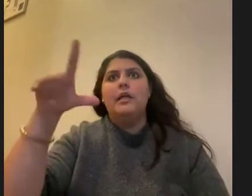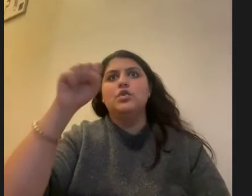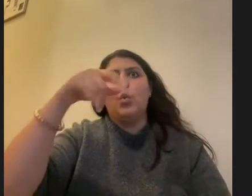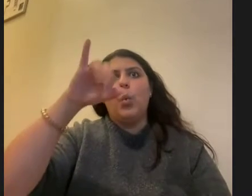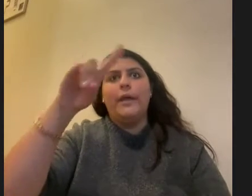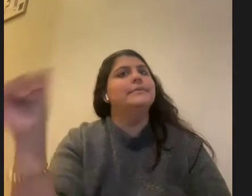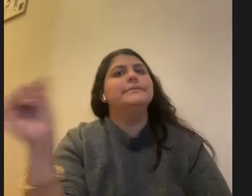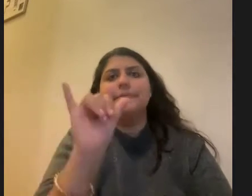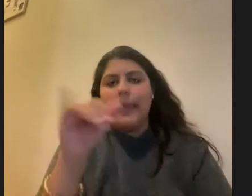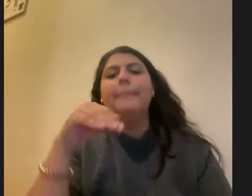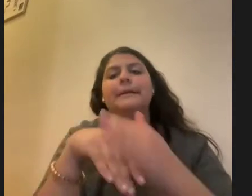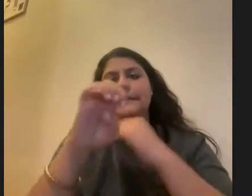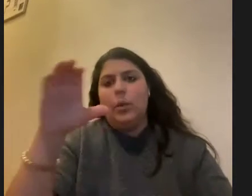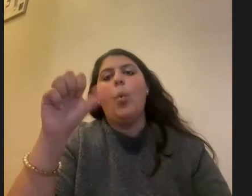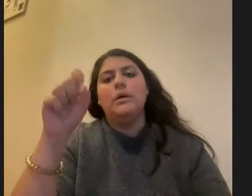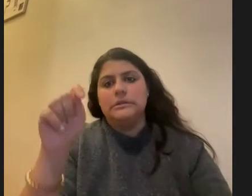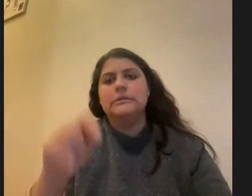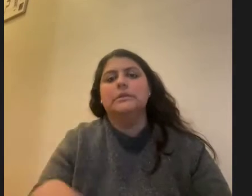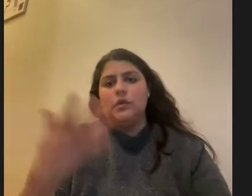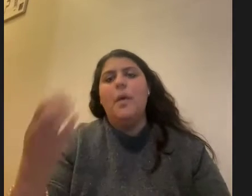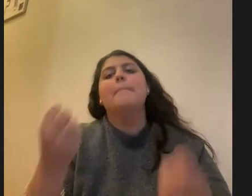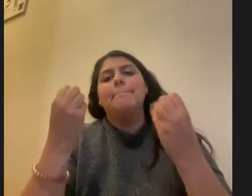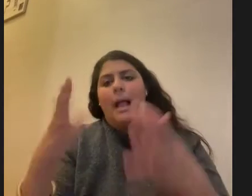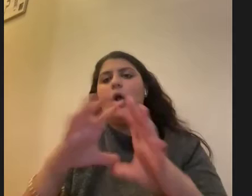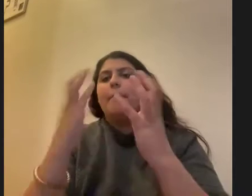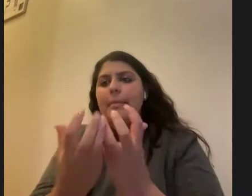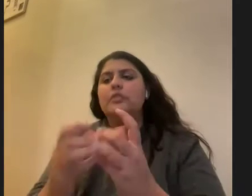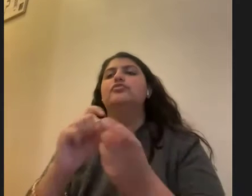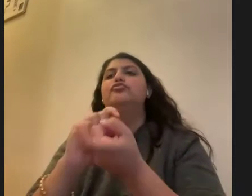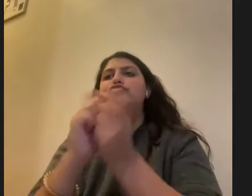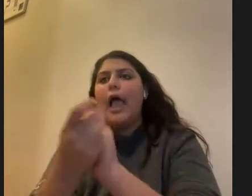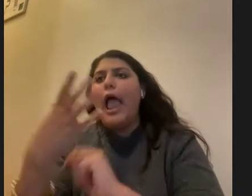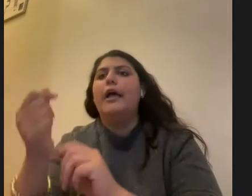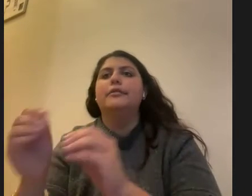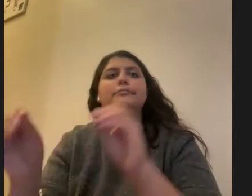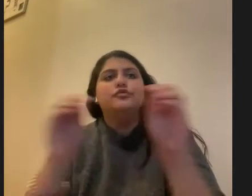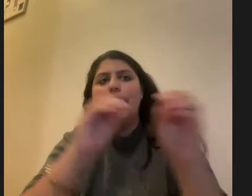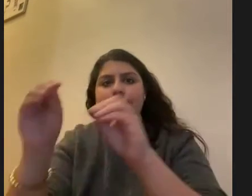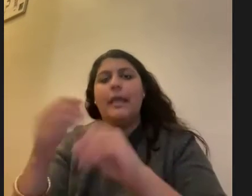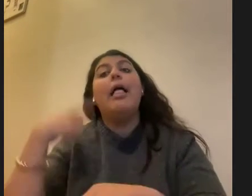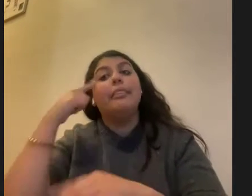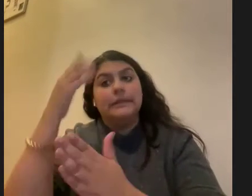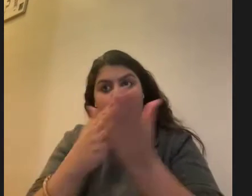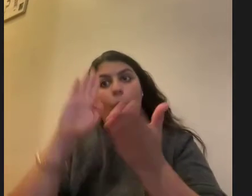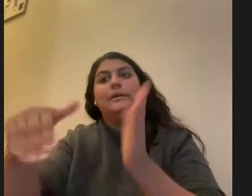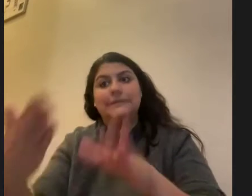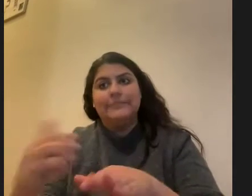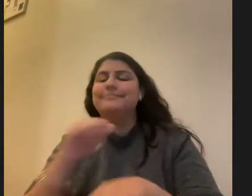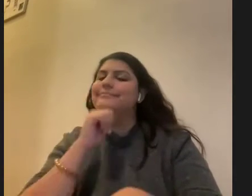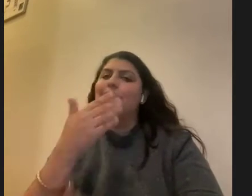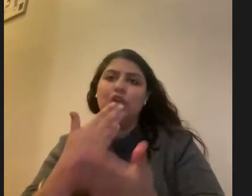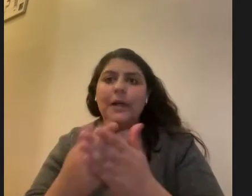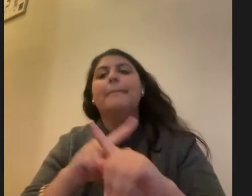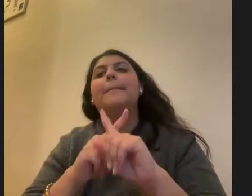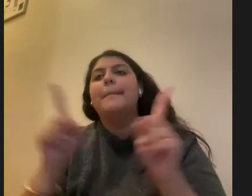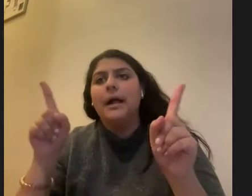So their populations will change and shift. I do think we'll see a die-off of species. It won't be great, but I do also think we'll